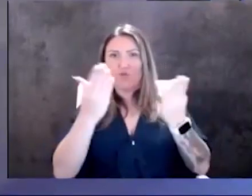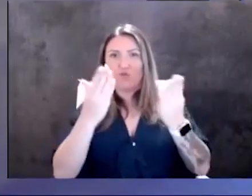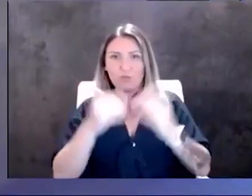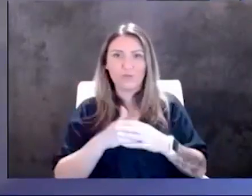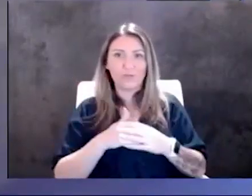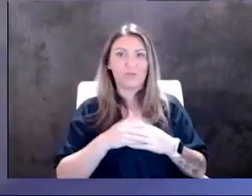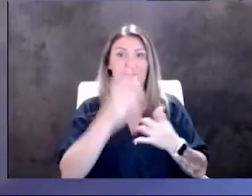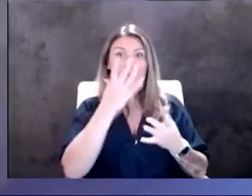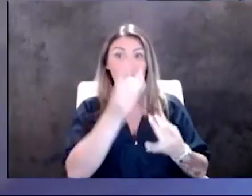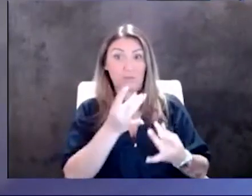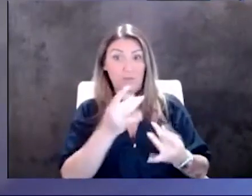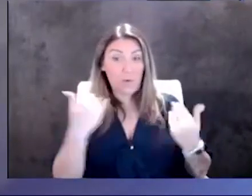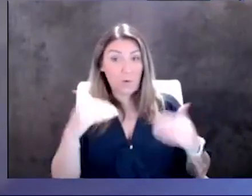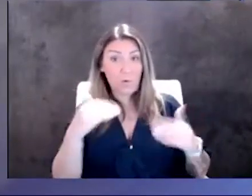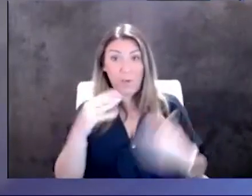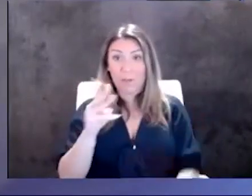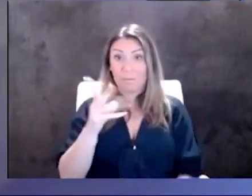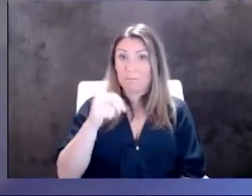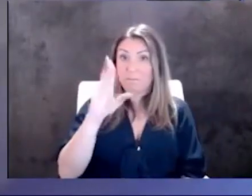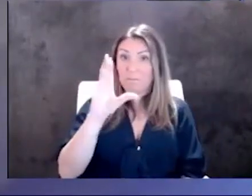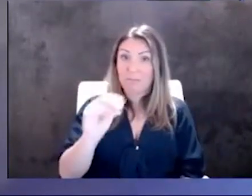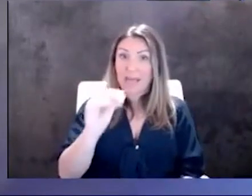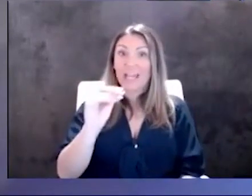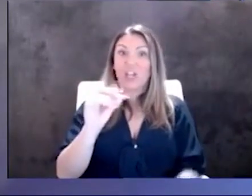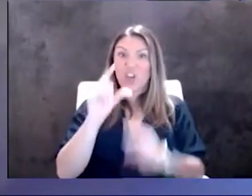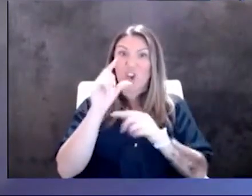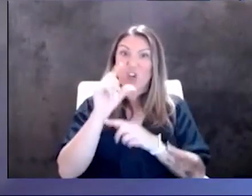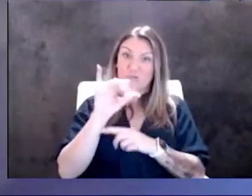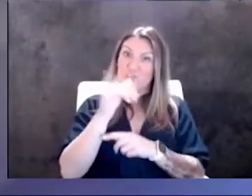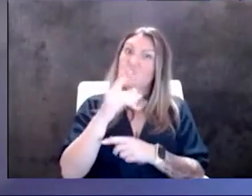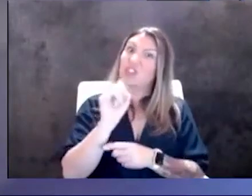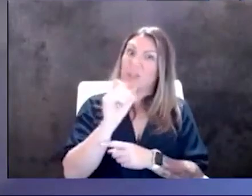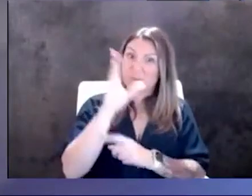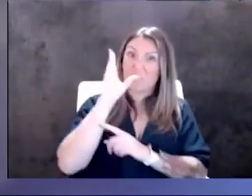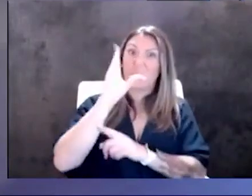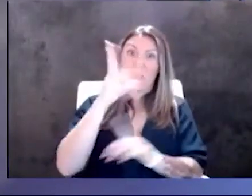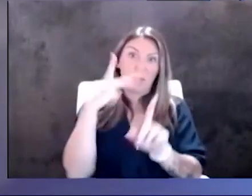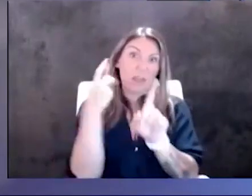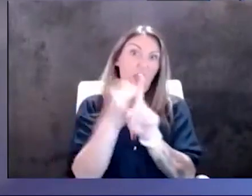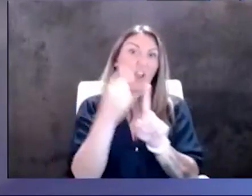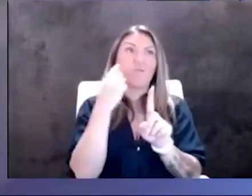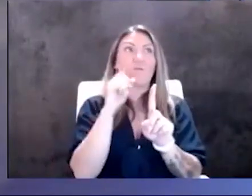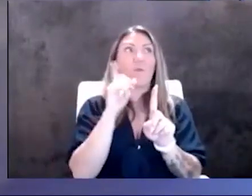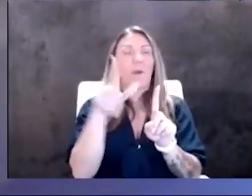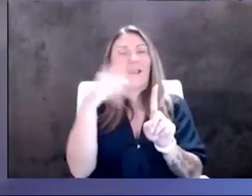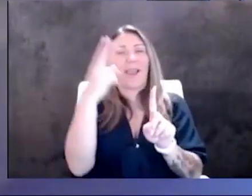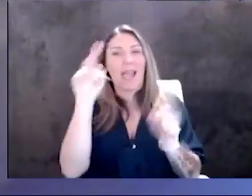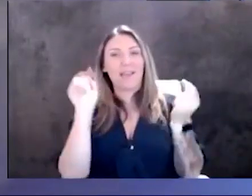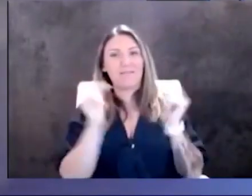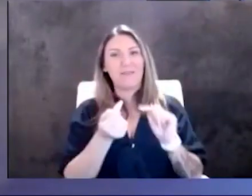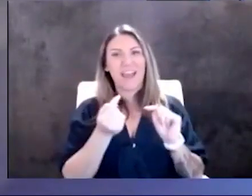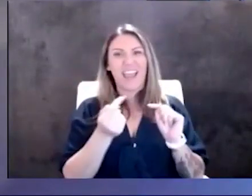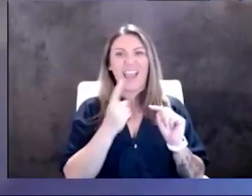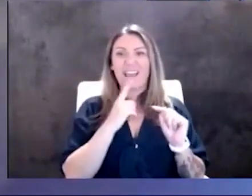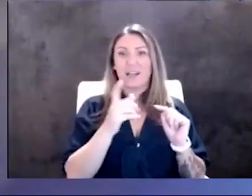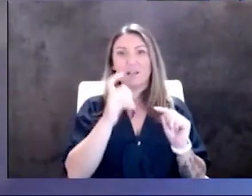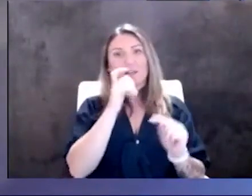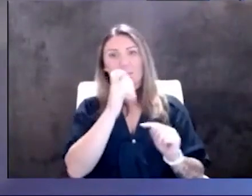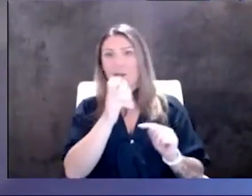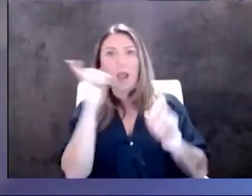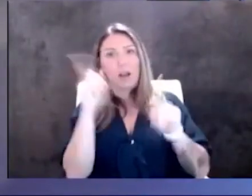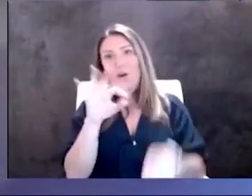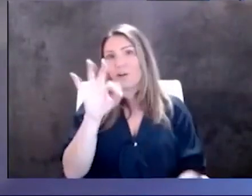going to have microchips injected into us at some point. You do all along. Only intentionally. Yeah. So that's where they're at. They're not going to Ford. They're going to think, yeah, that's